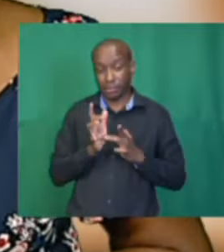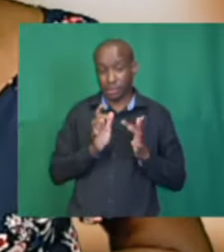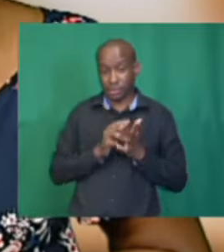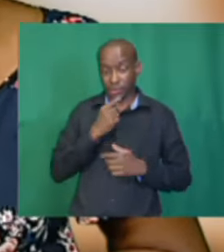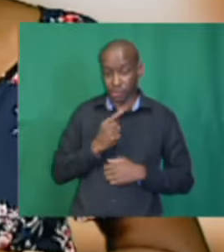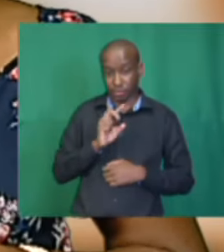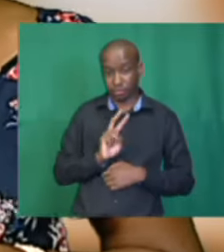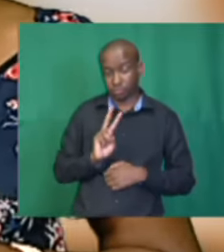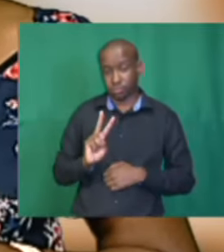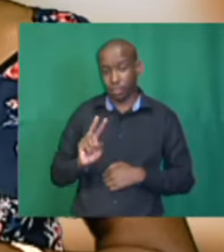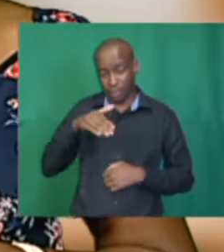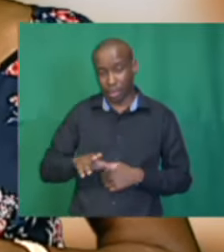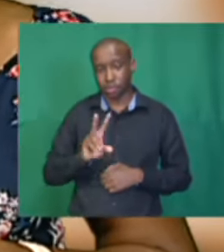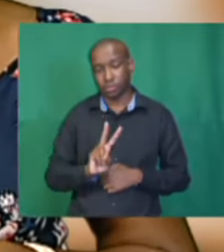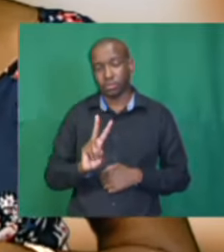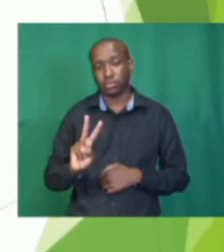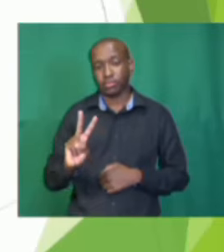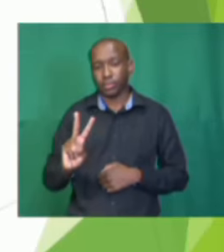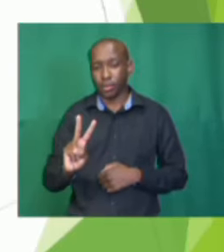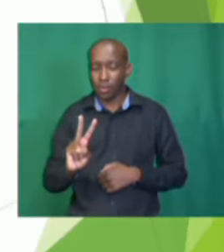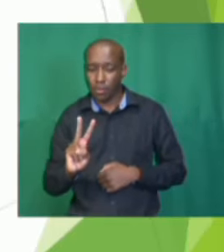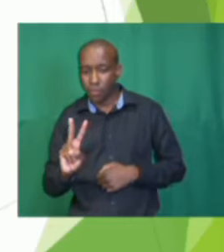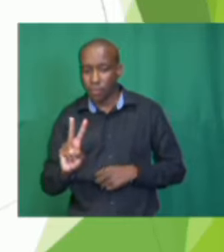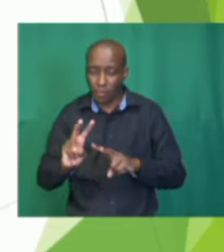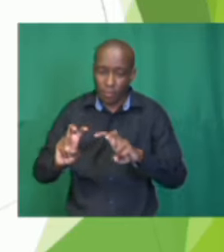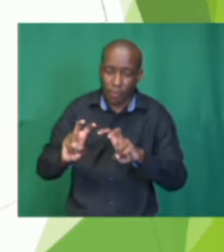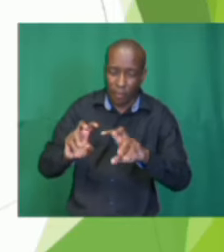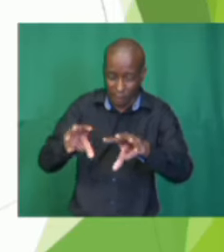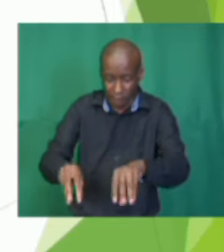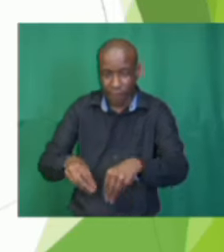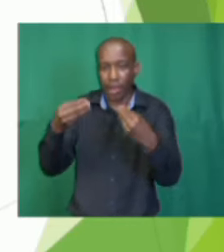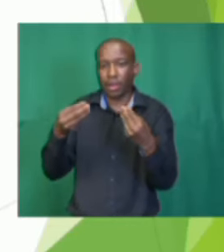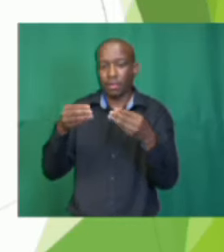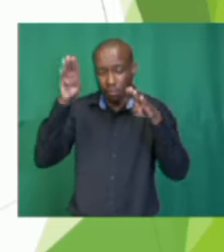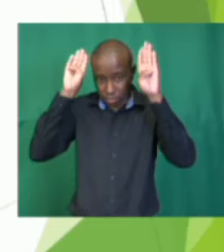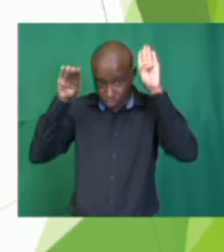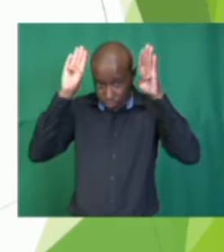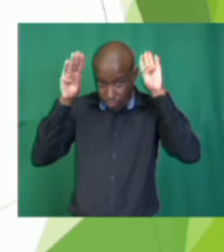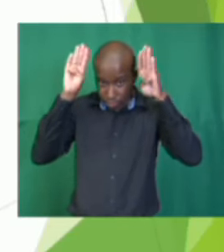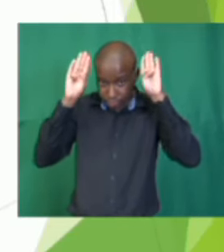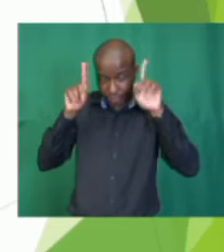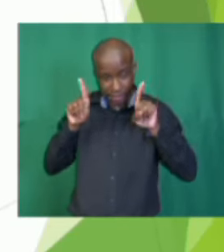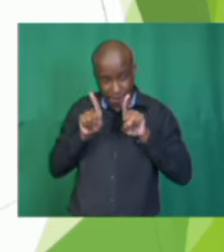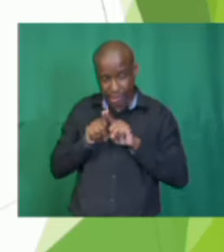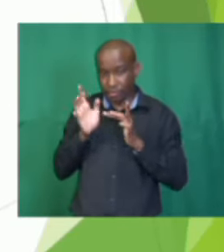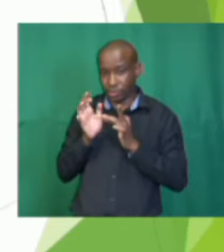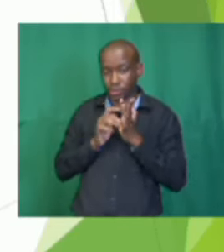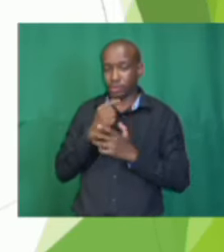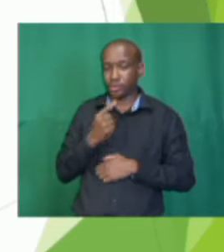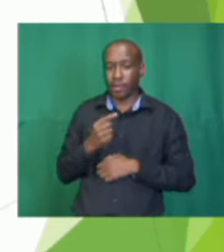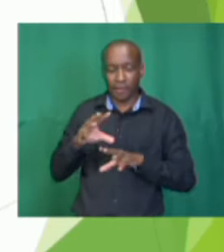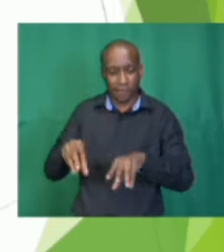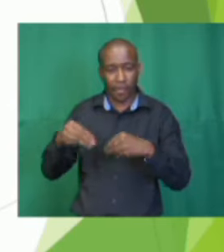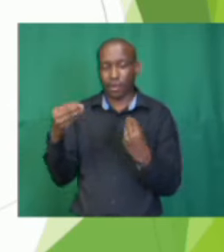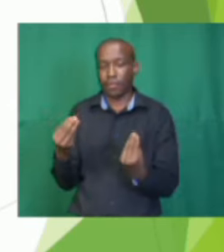Jesus Christ, they found the colt as instructed. It was tied,